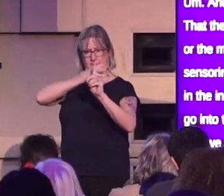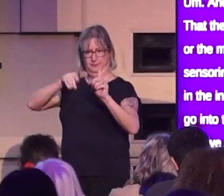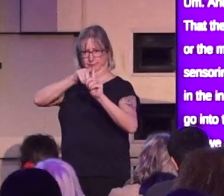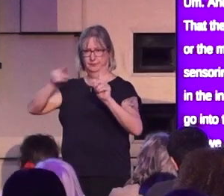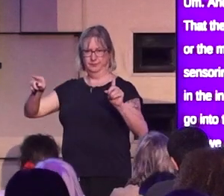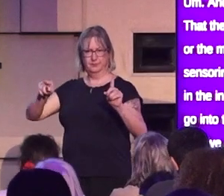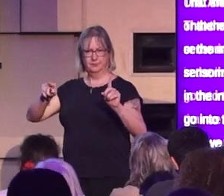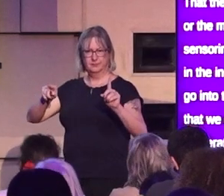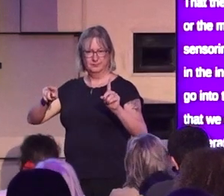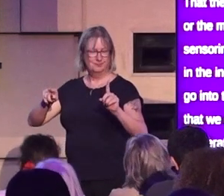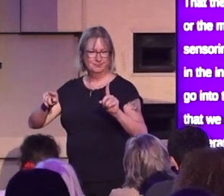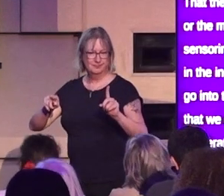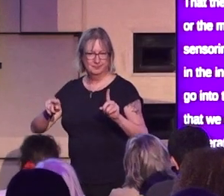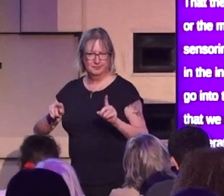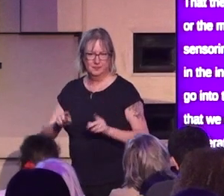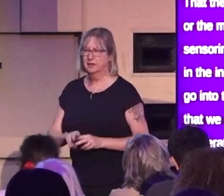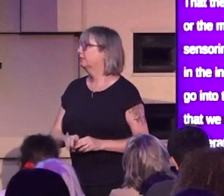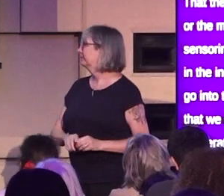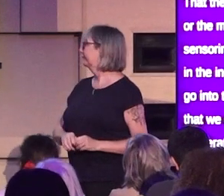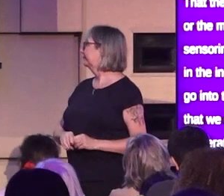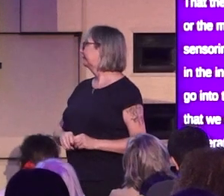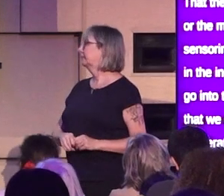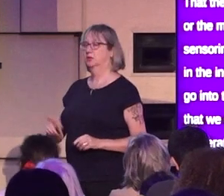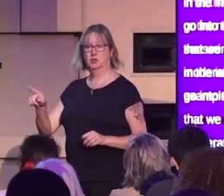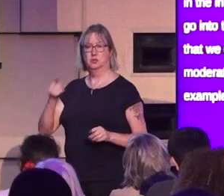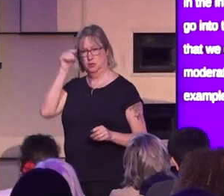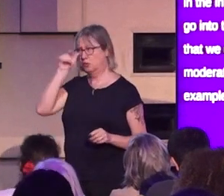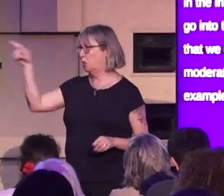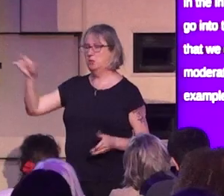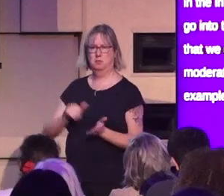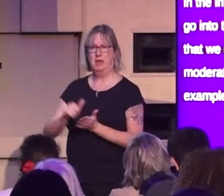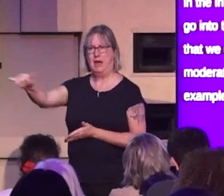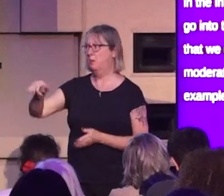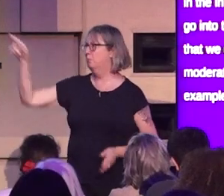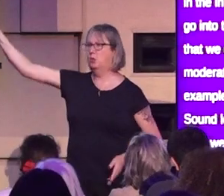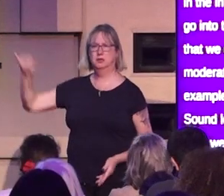runway barrier and seeing and feeling a plane land, but not actually being